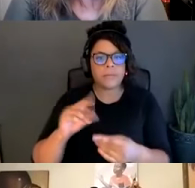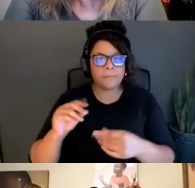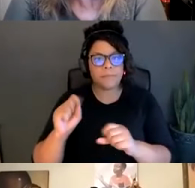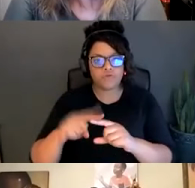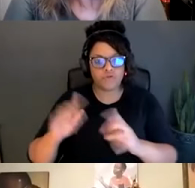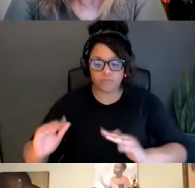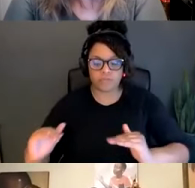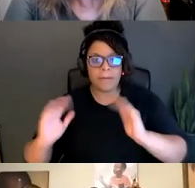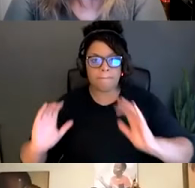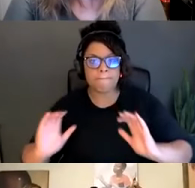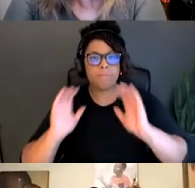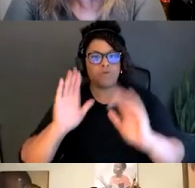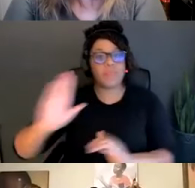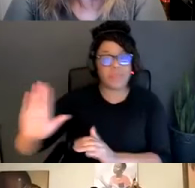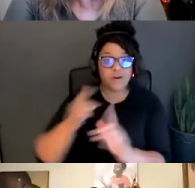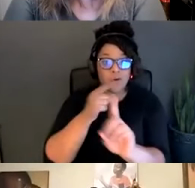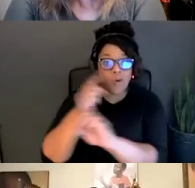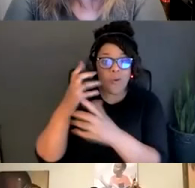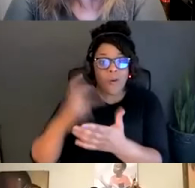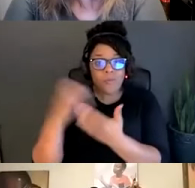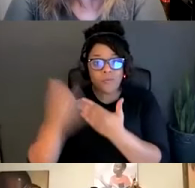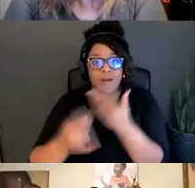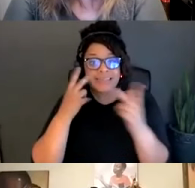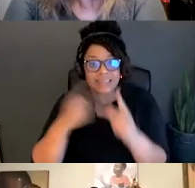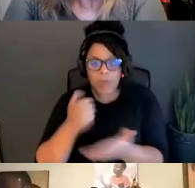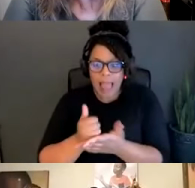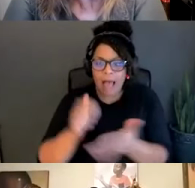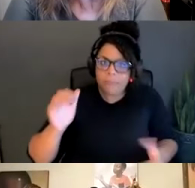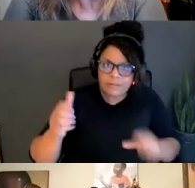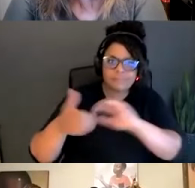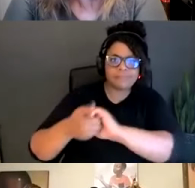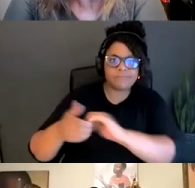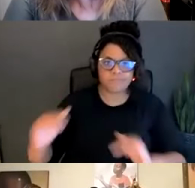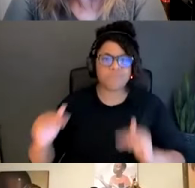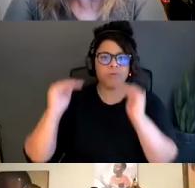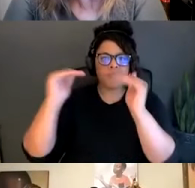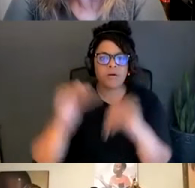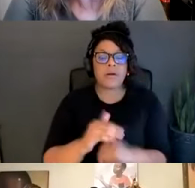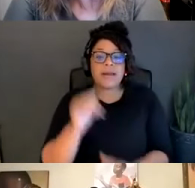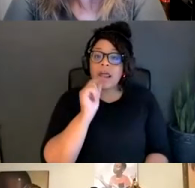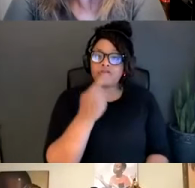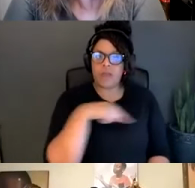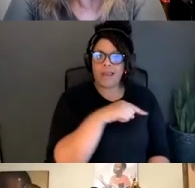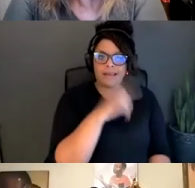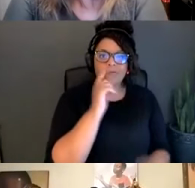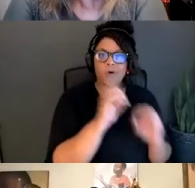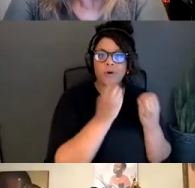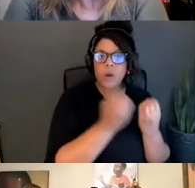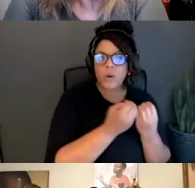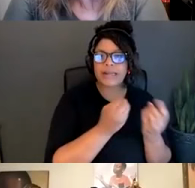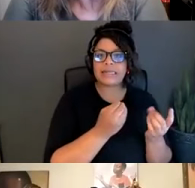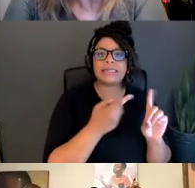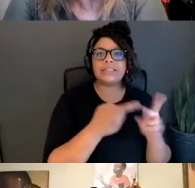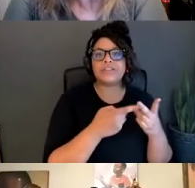forward the projects they want to see happen in the district. Not just what we want to do as organizations, what we